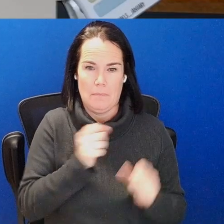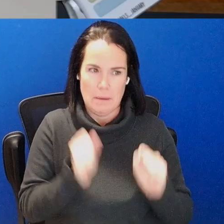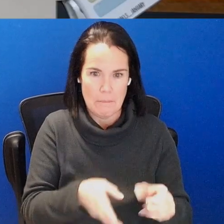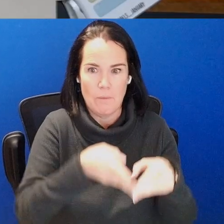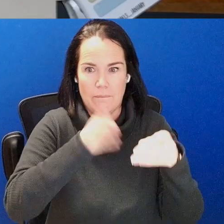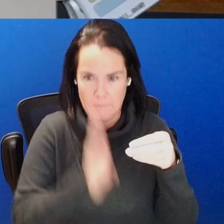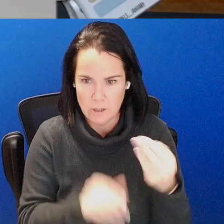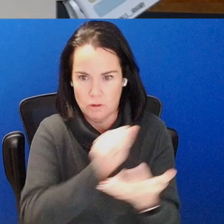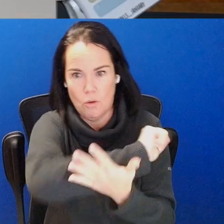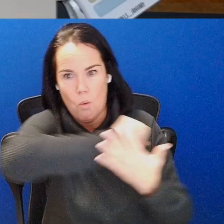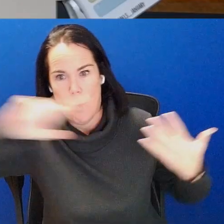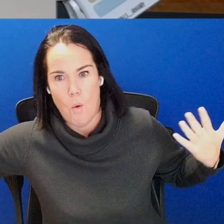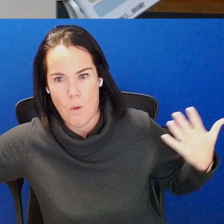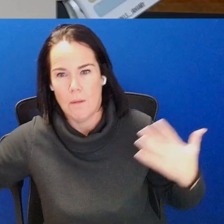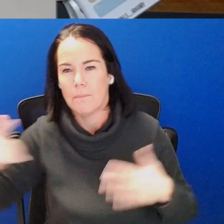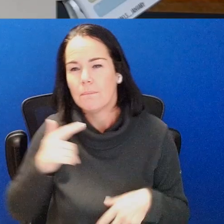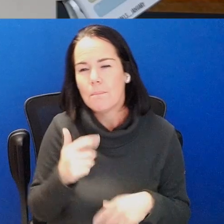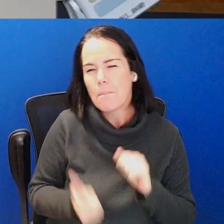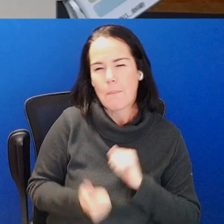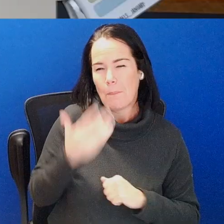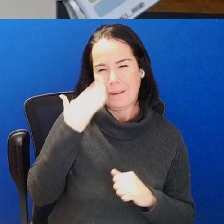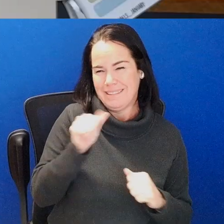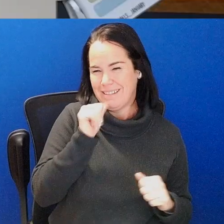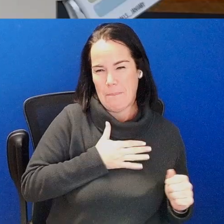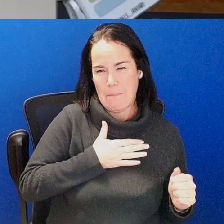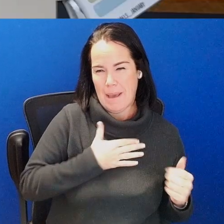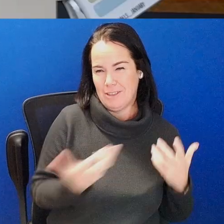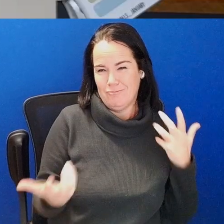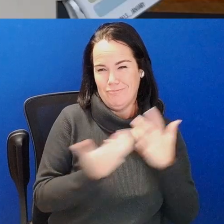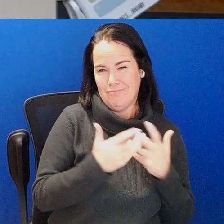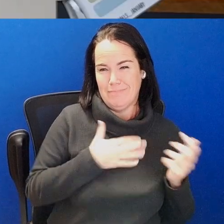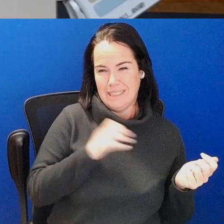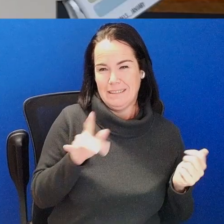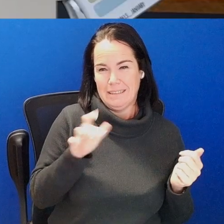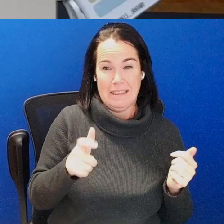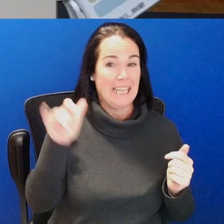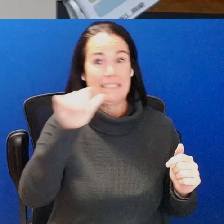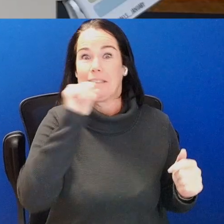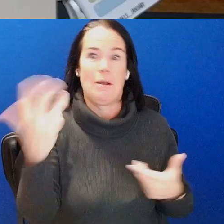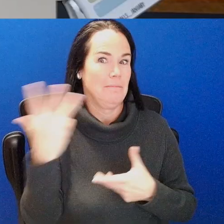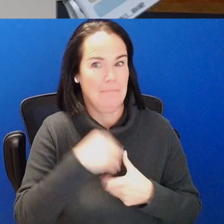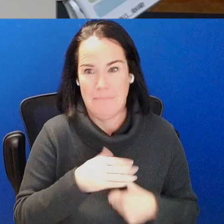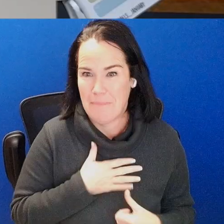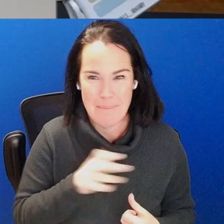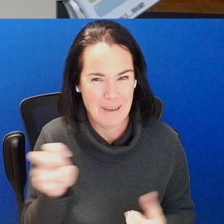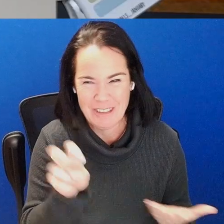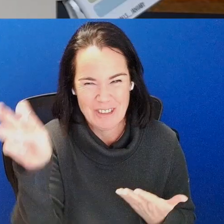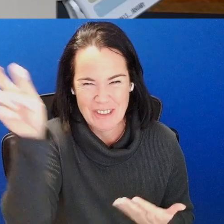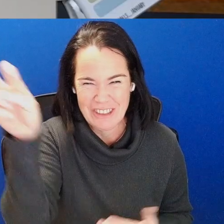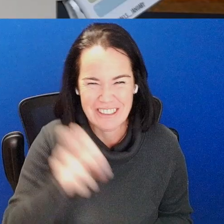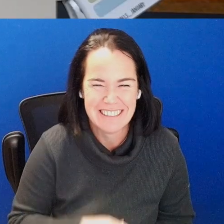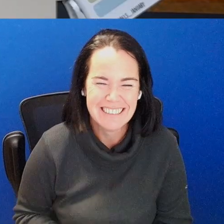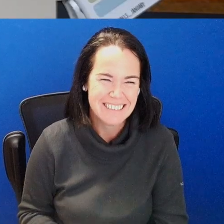it. Mostly because that's not who I am, right? Like, that's not part of my journey.